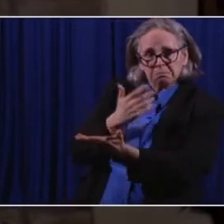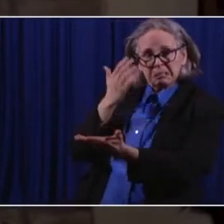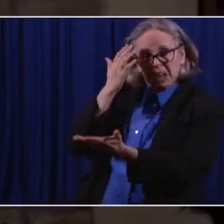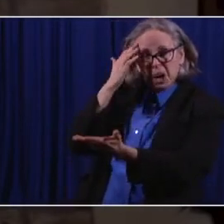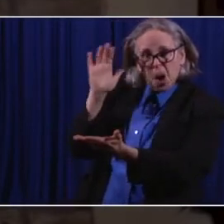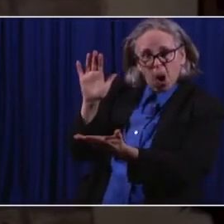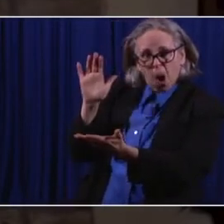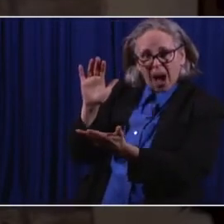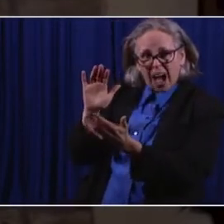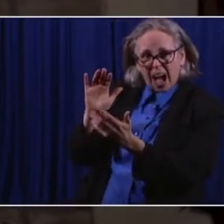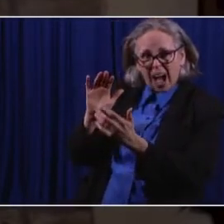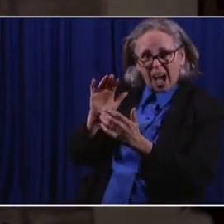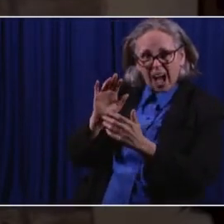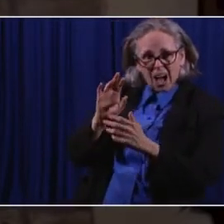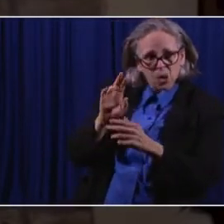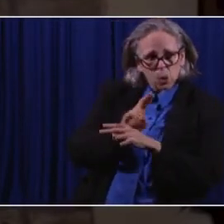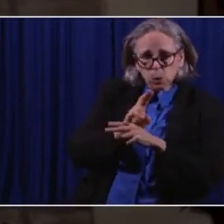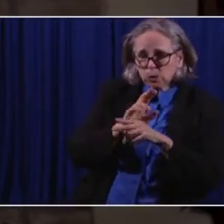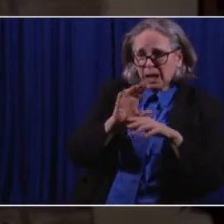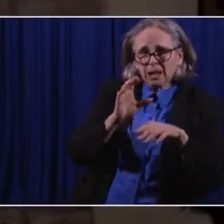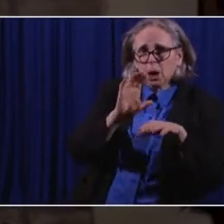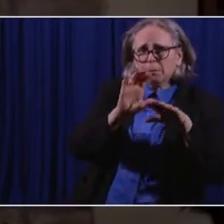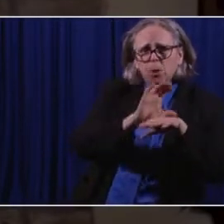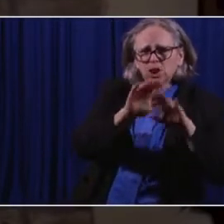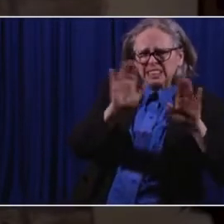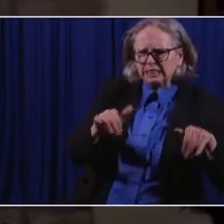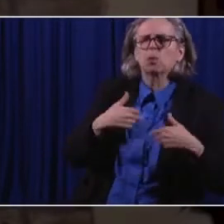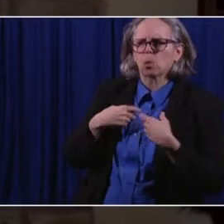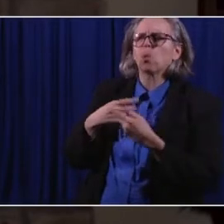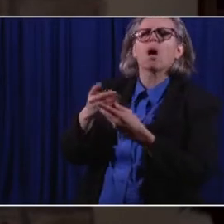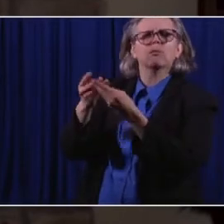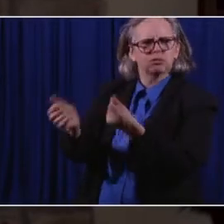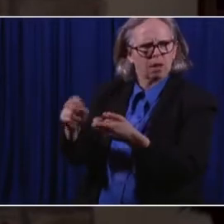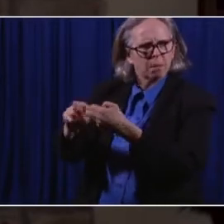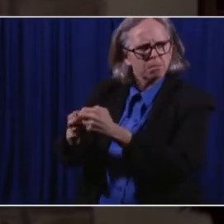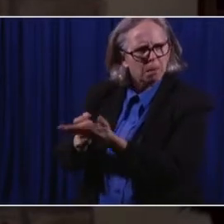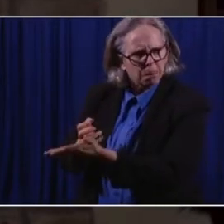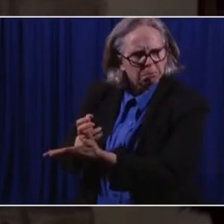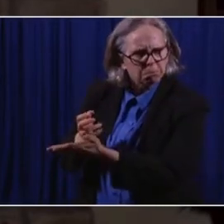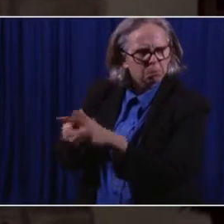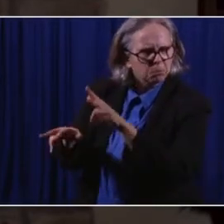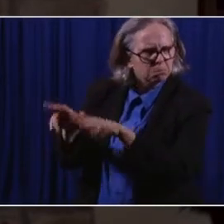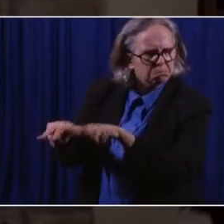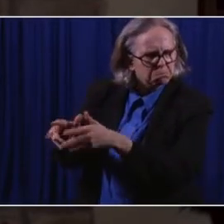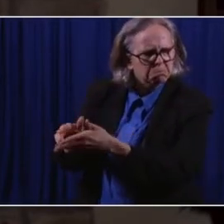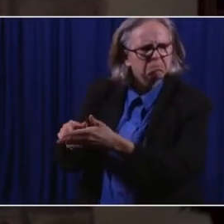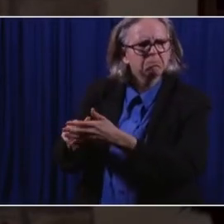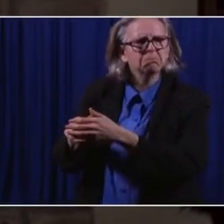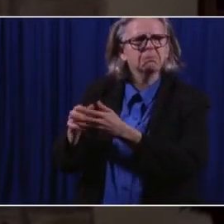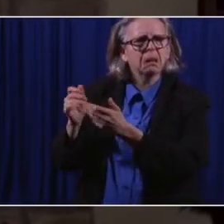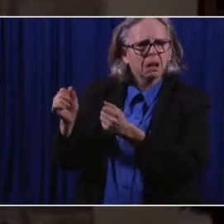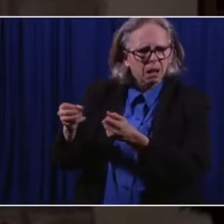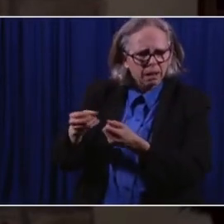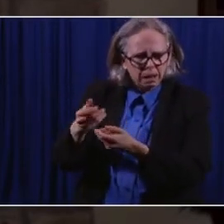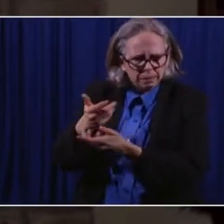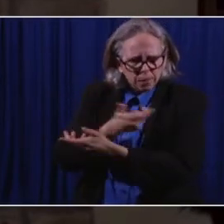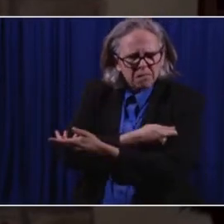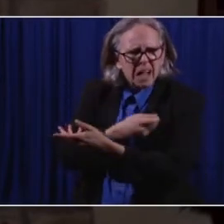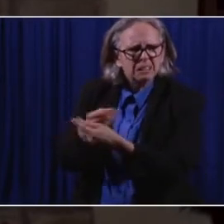system. We can fix that. In other words, that means that they were doing the vaccines, it just wasn't getting in,